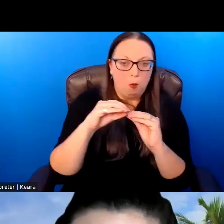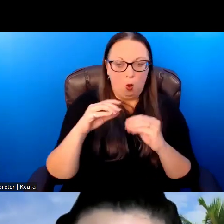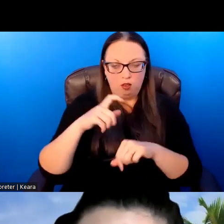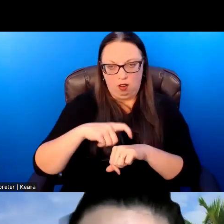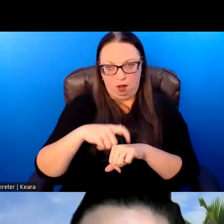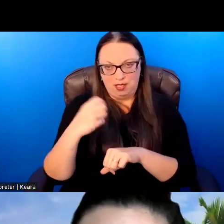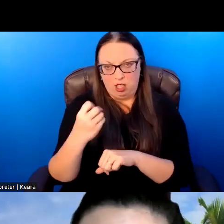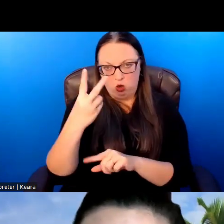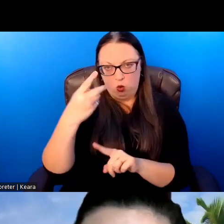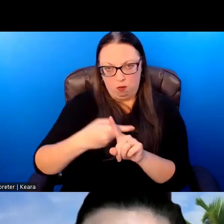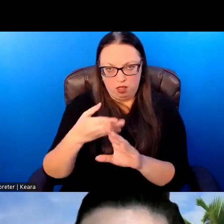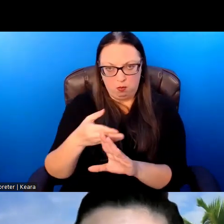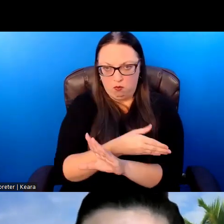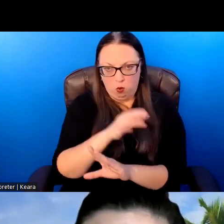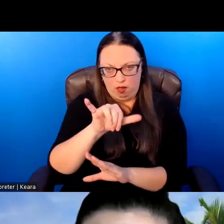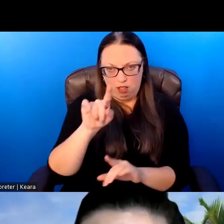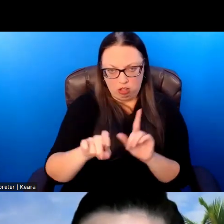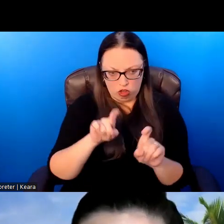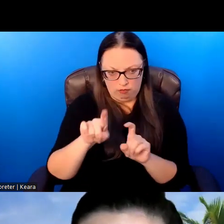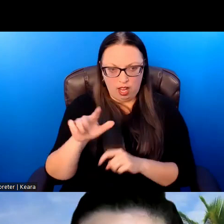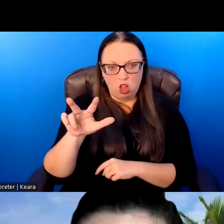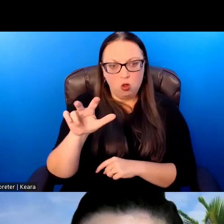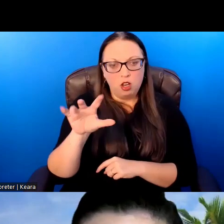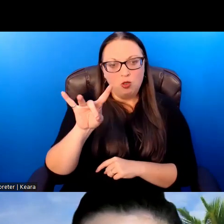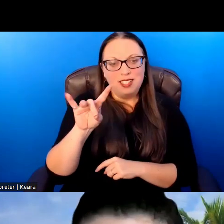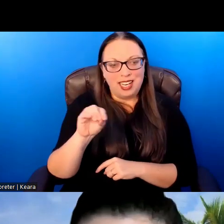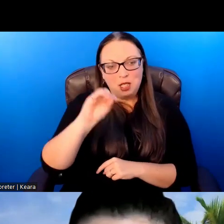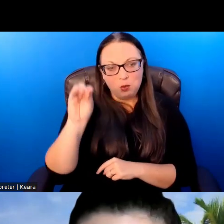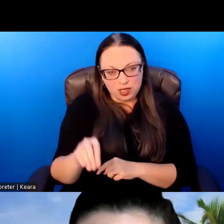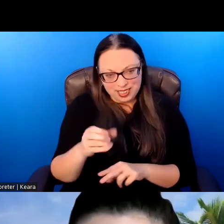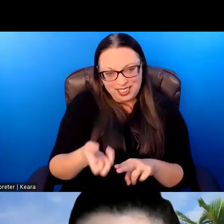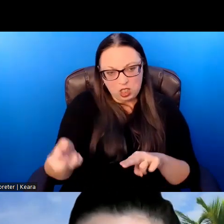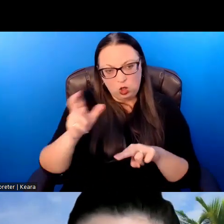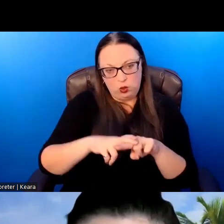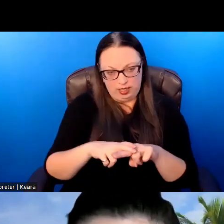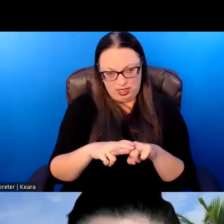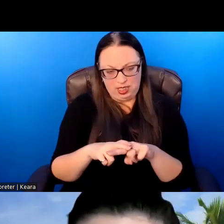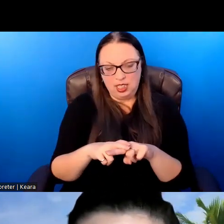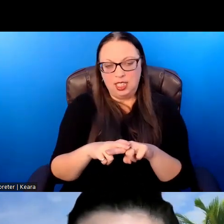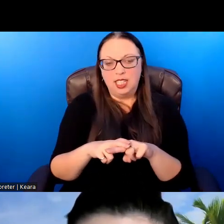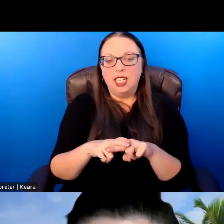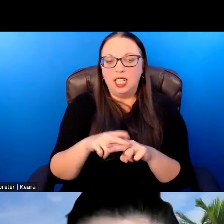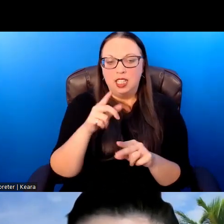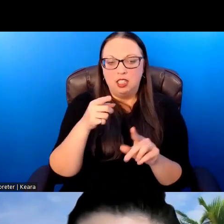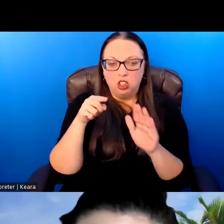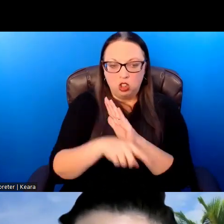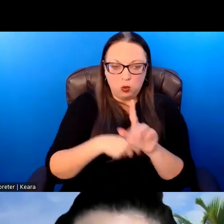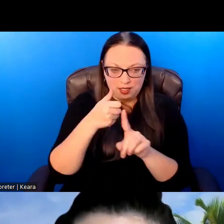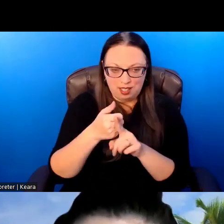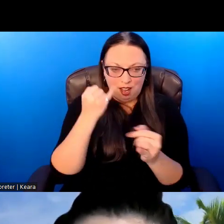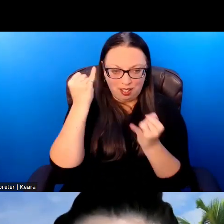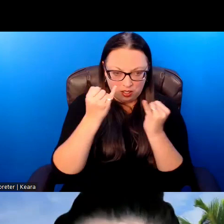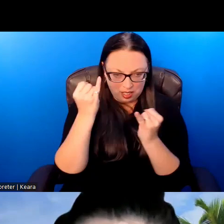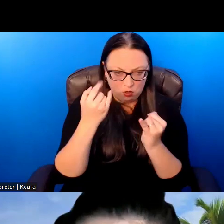survey. There is a 380% increase in suicide ideations for students getting D's compared